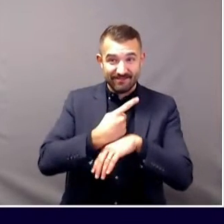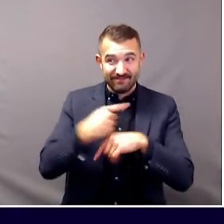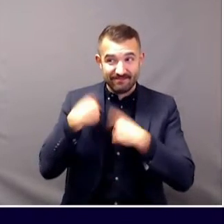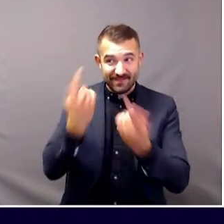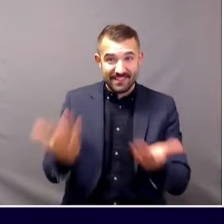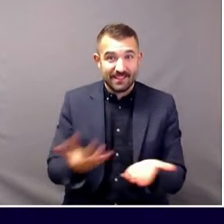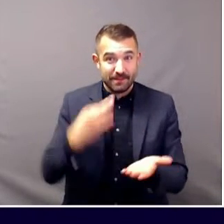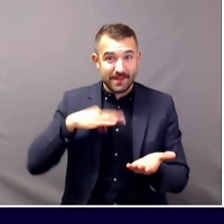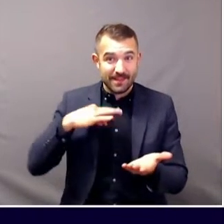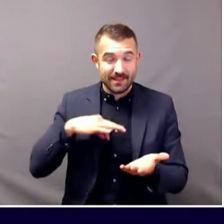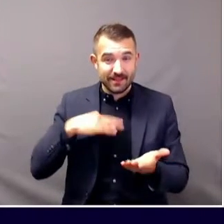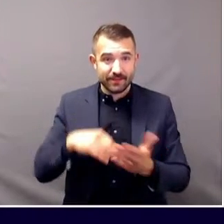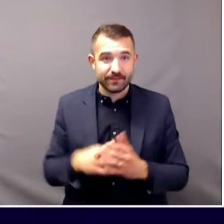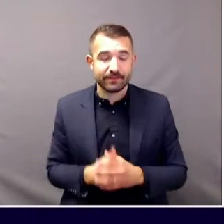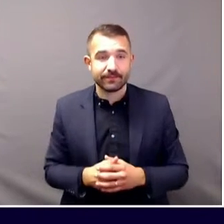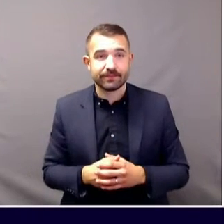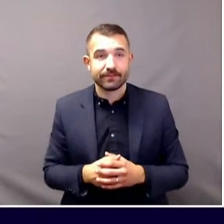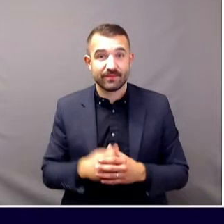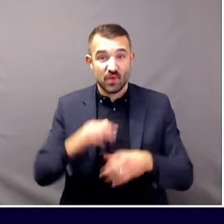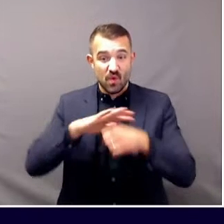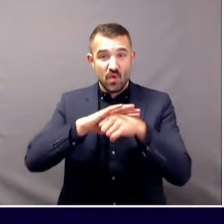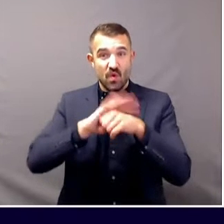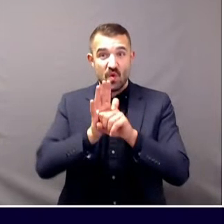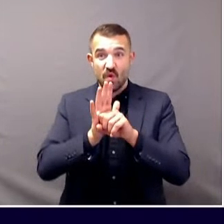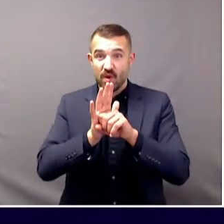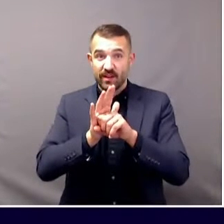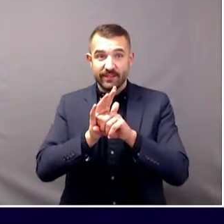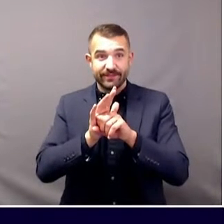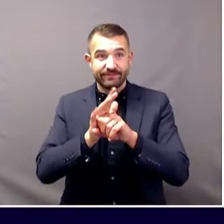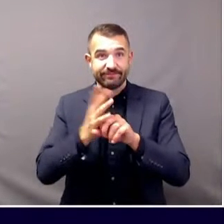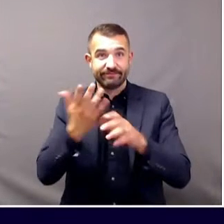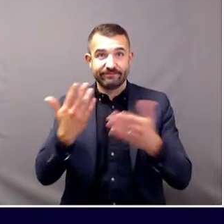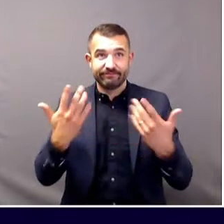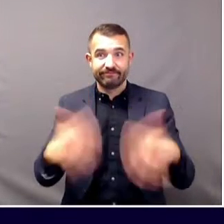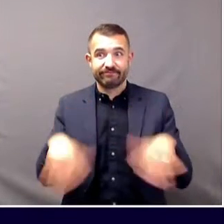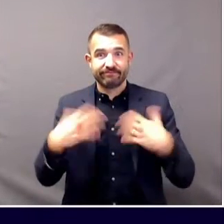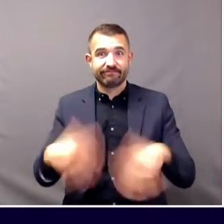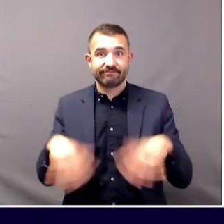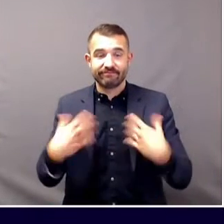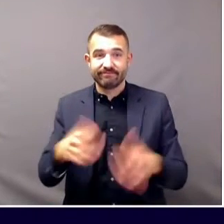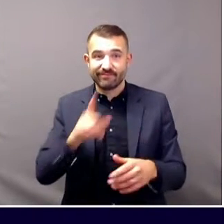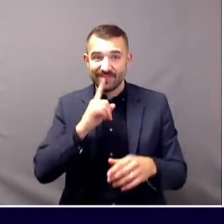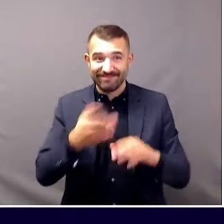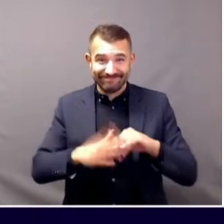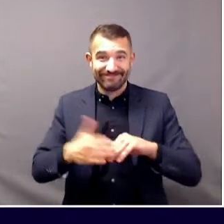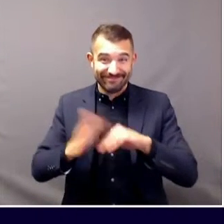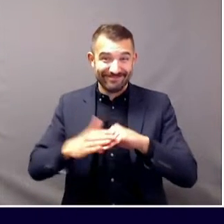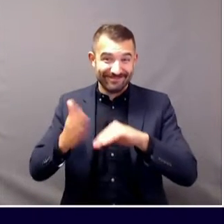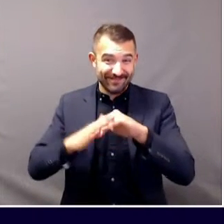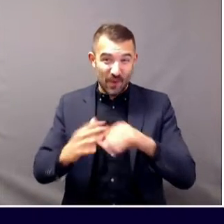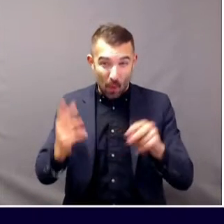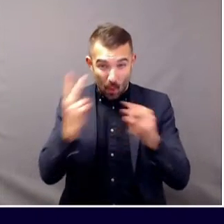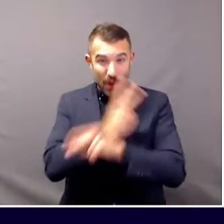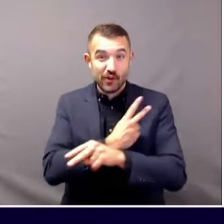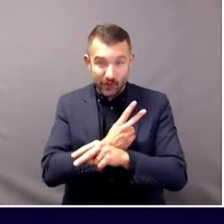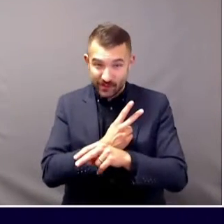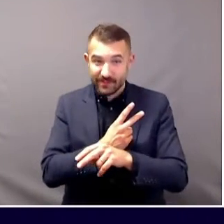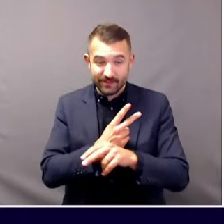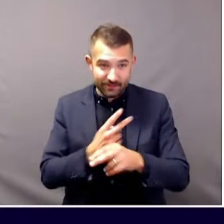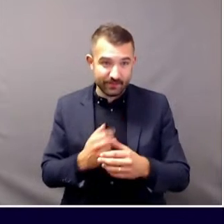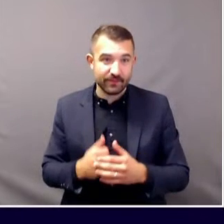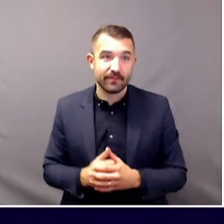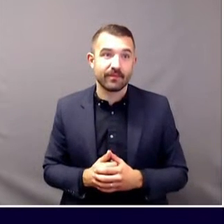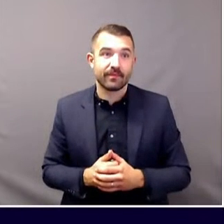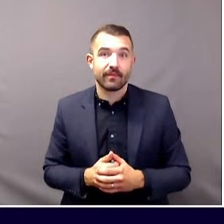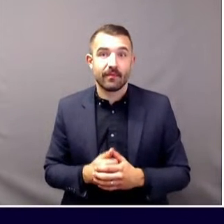situation with respect to COVID-19 has gotten significantly worse. We have experienced over